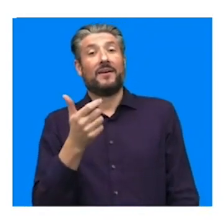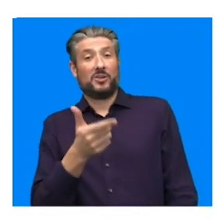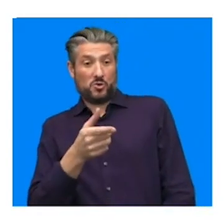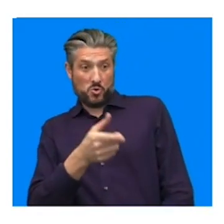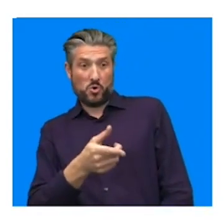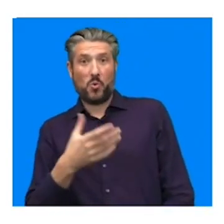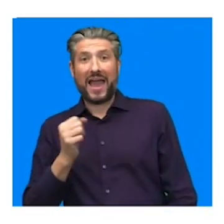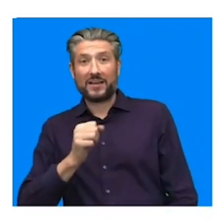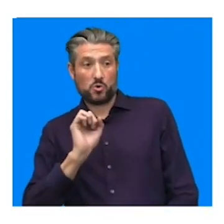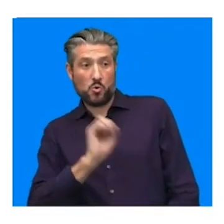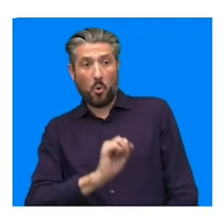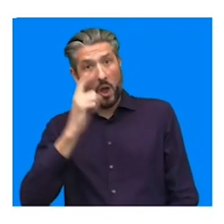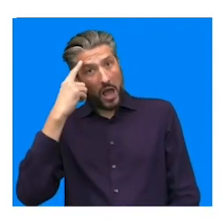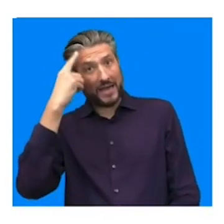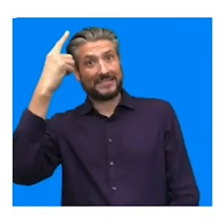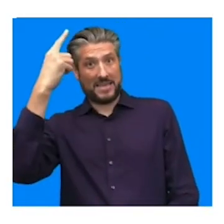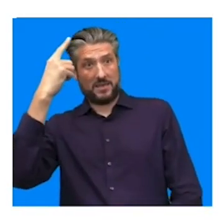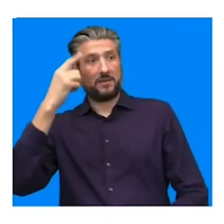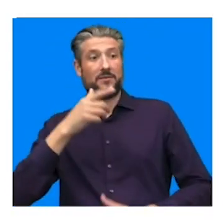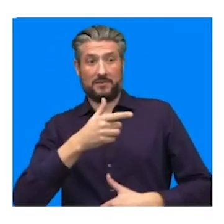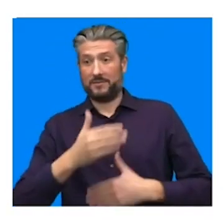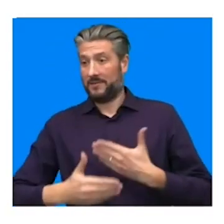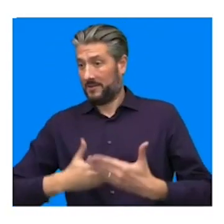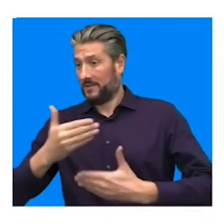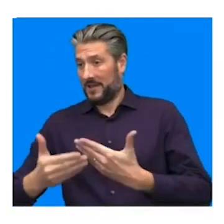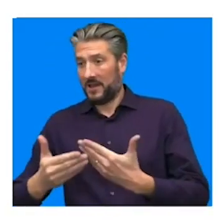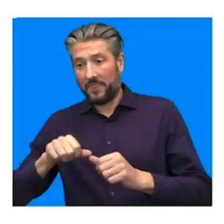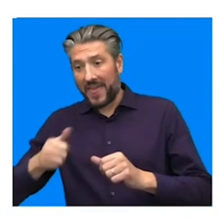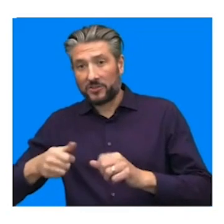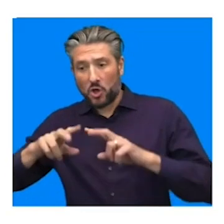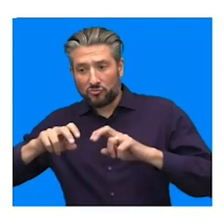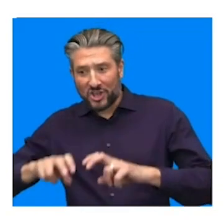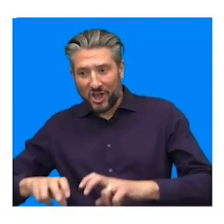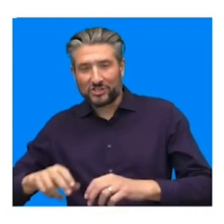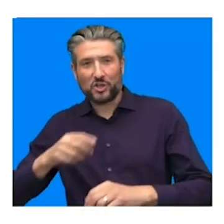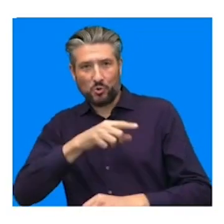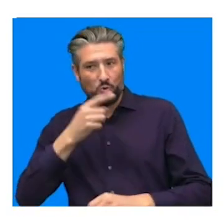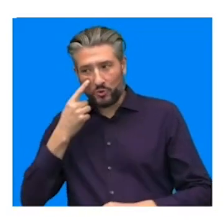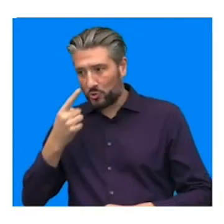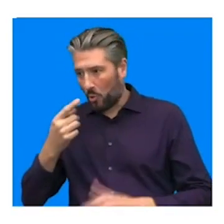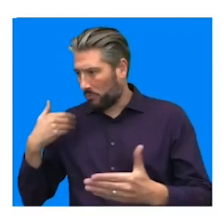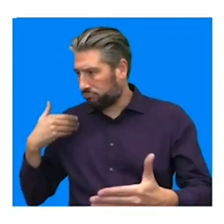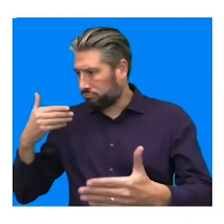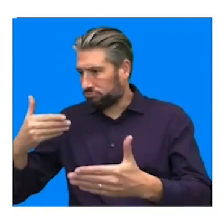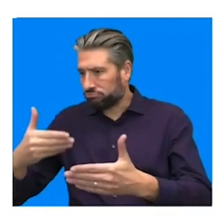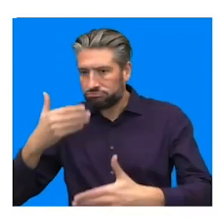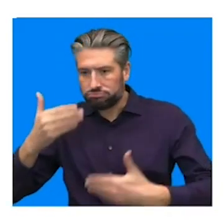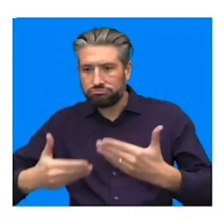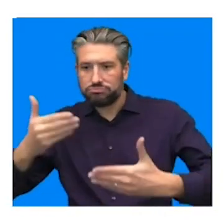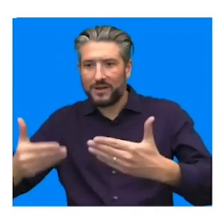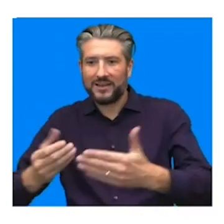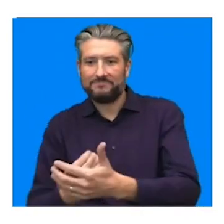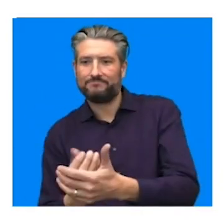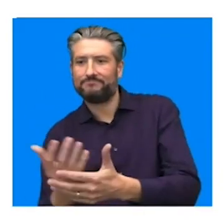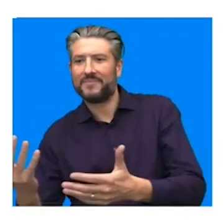that initial idea all the way through to this research. What's that been like? It's been